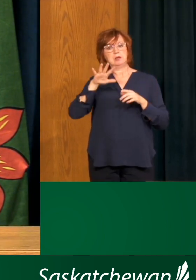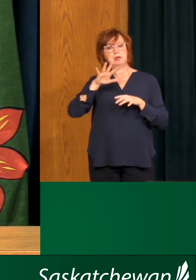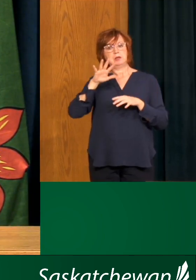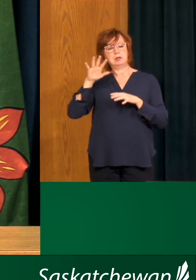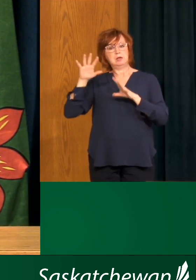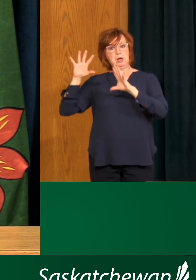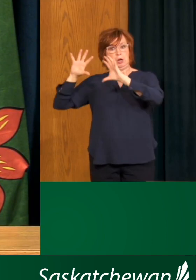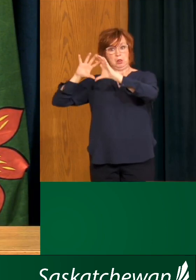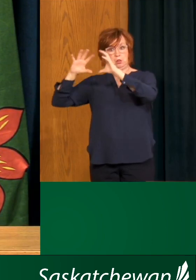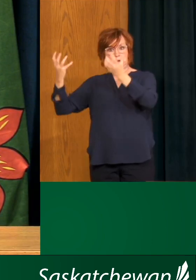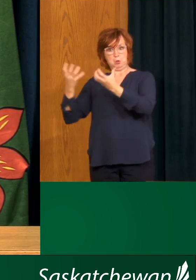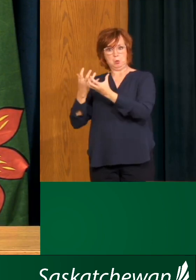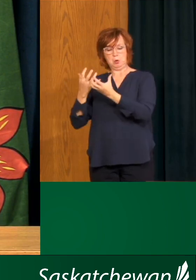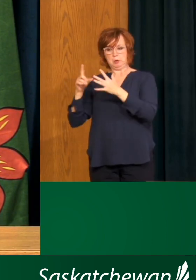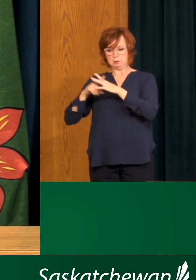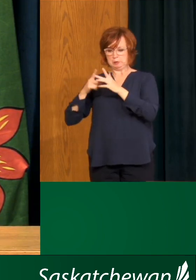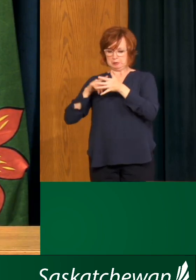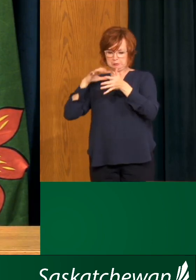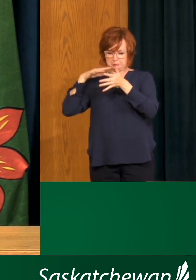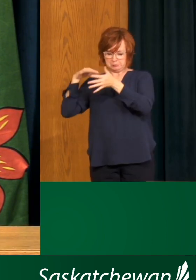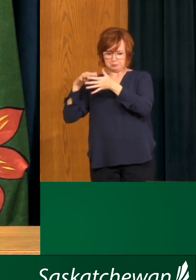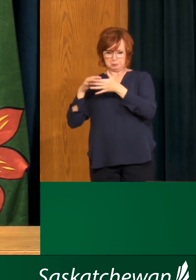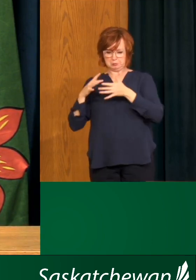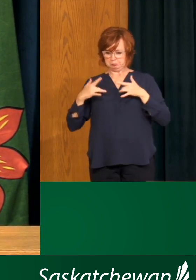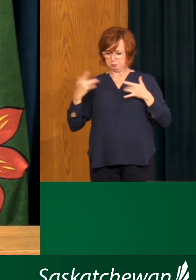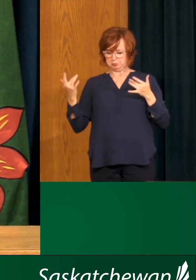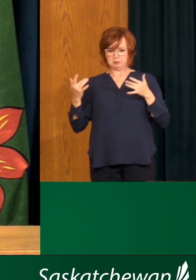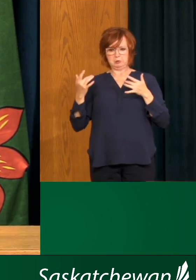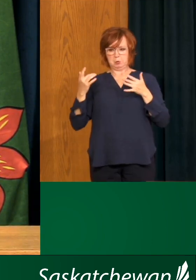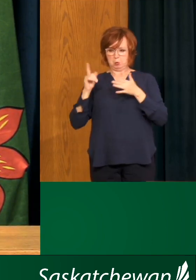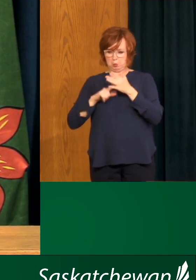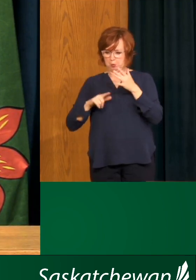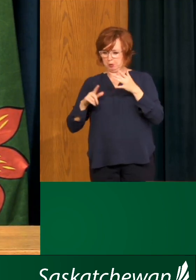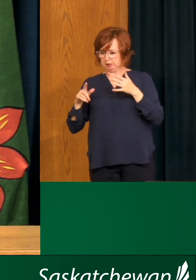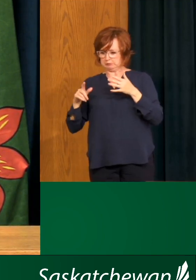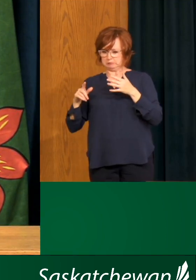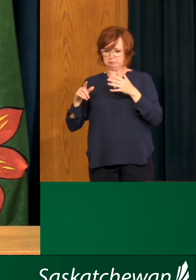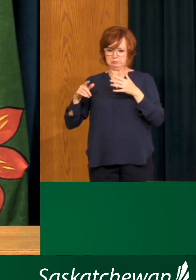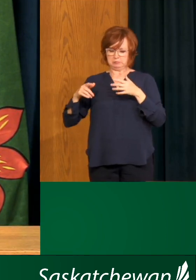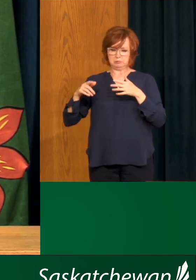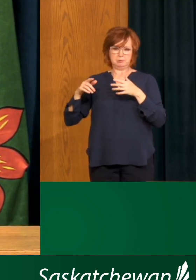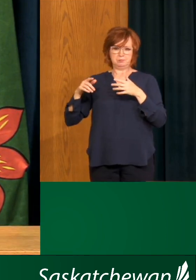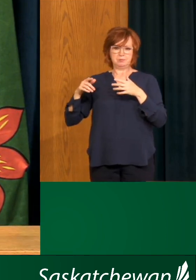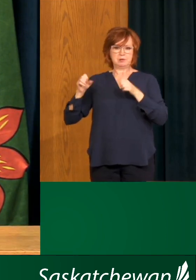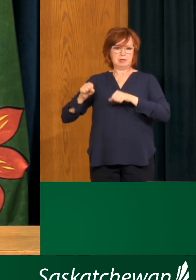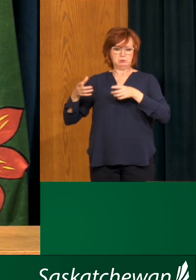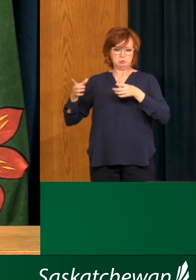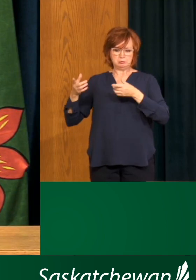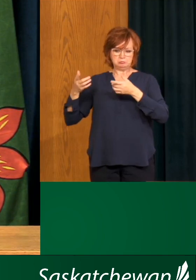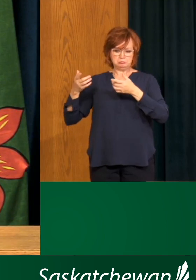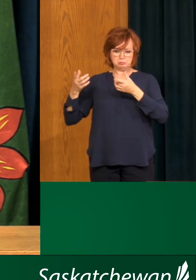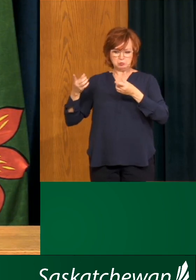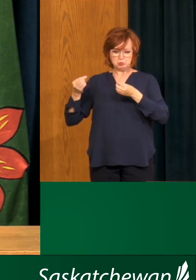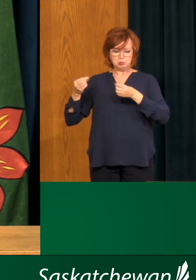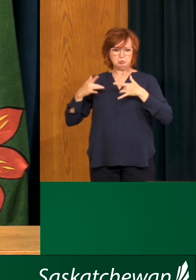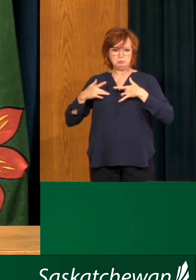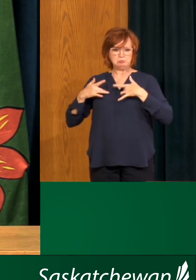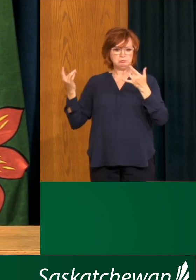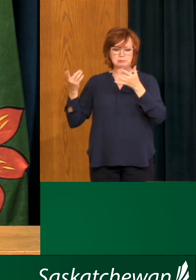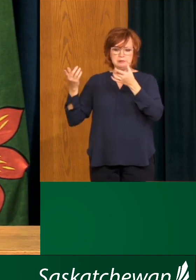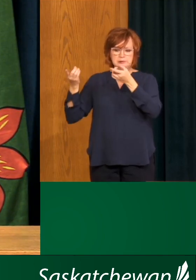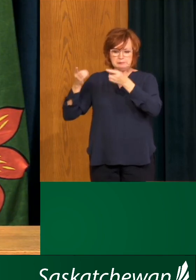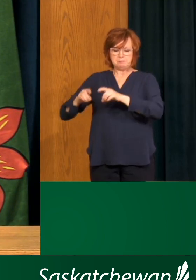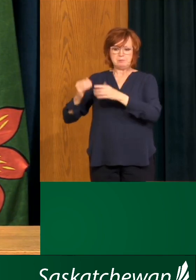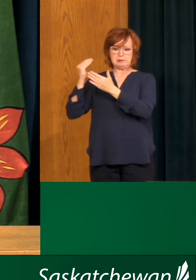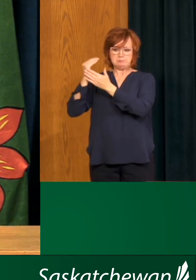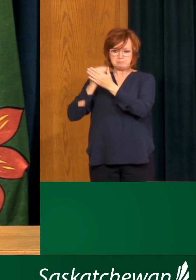think this is a time that would be well used by all levels involved in this Canadian response, from the provinces, the